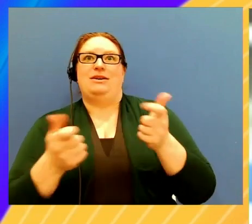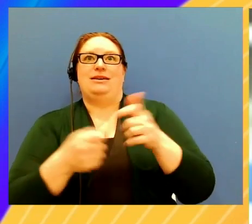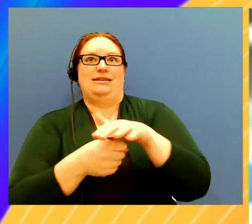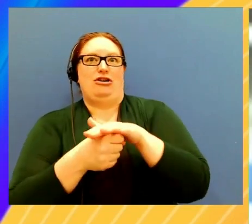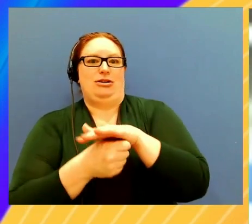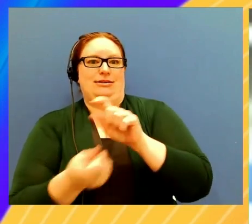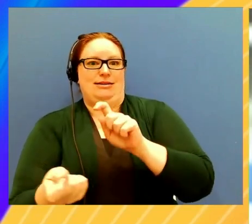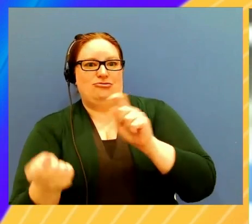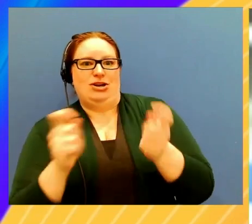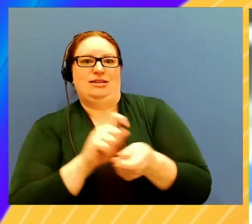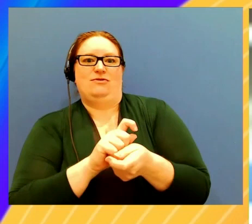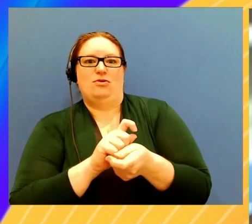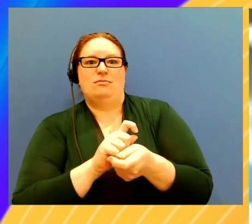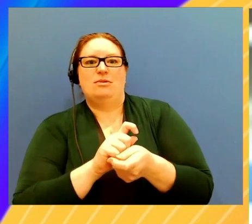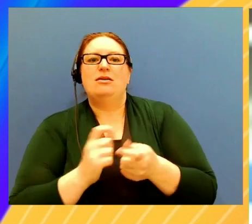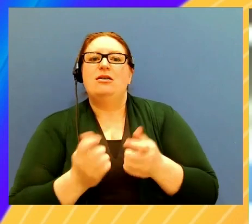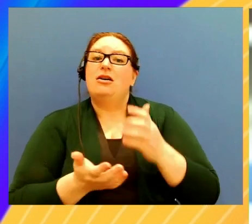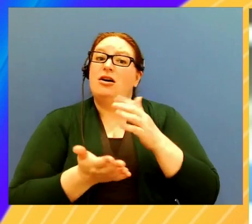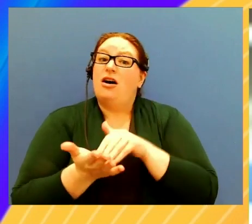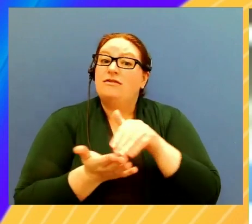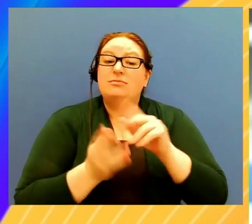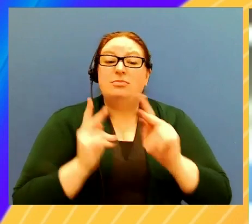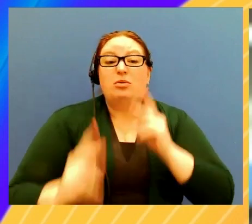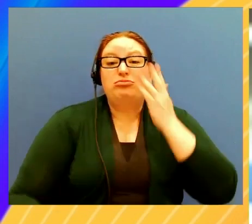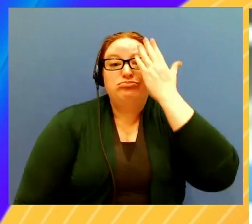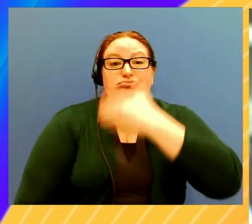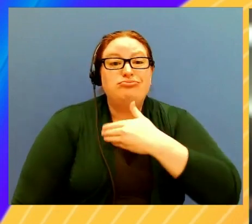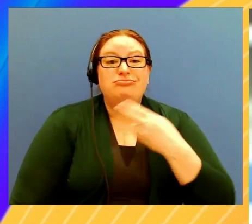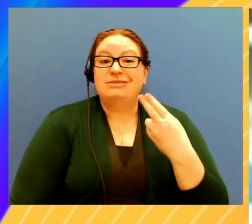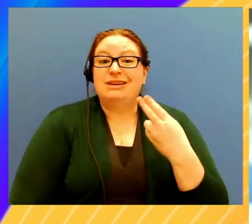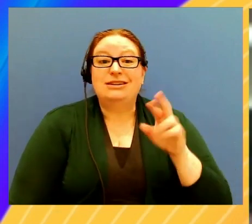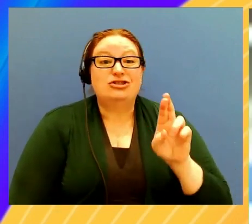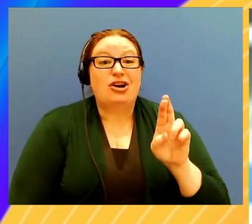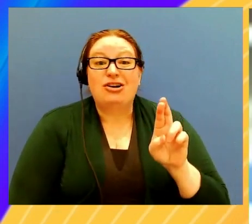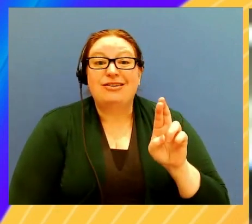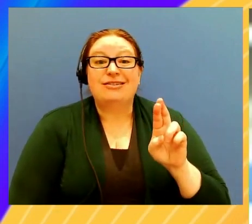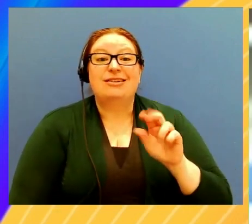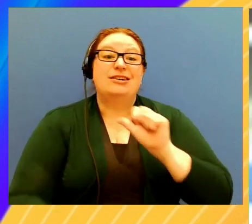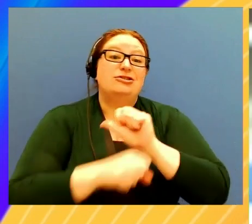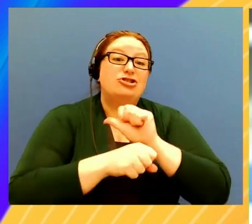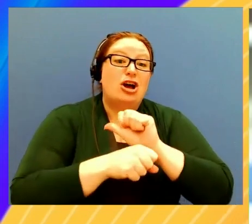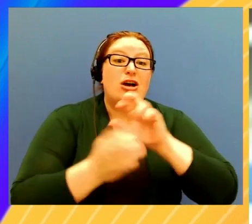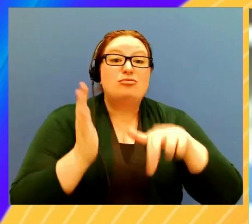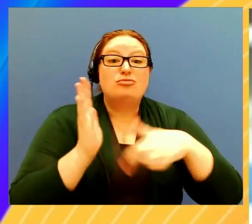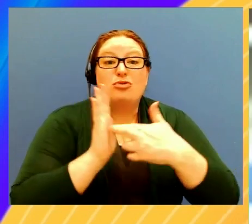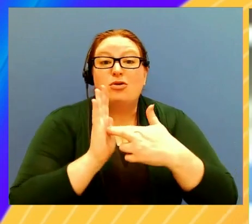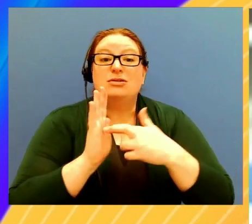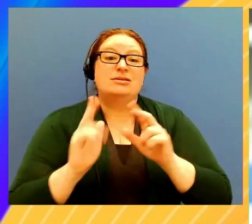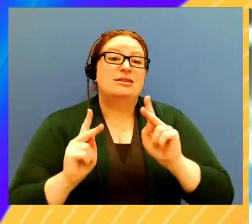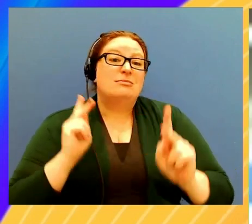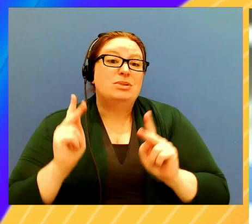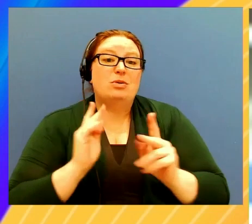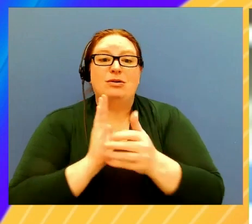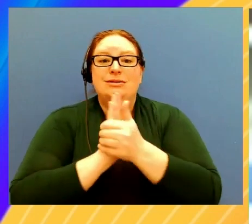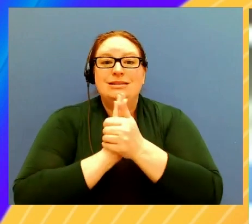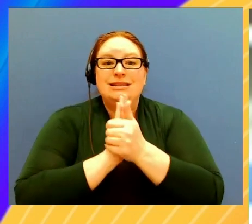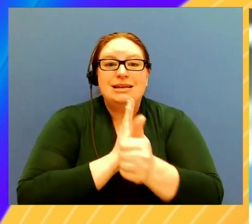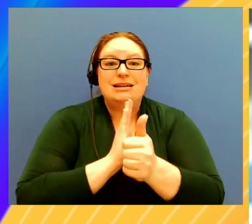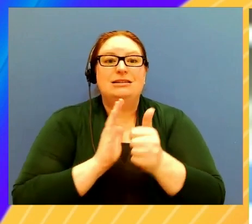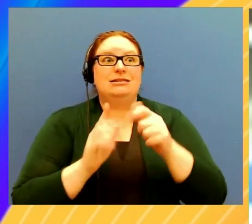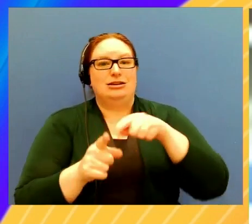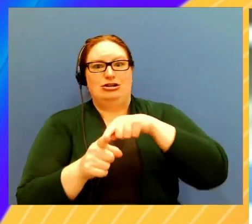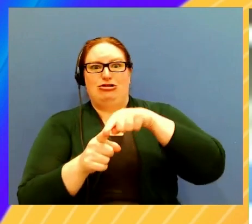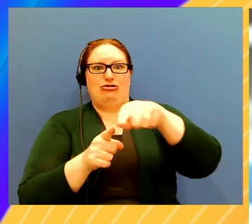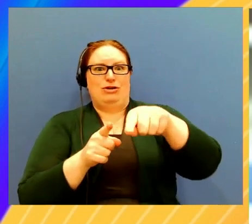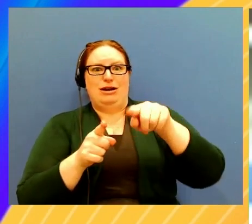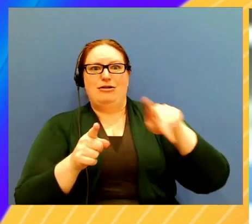areas that folks may overlook, HR. Think about job roles, people and skills, career paths. Think about